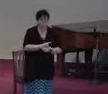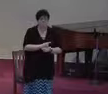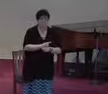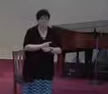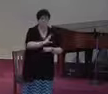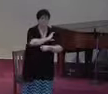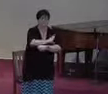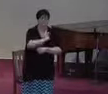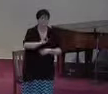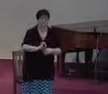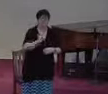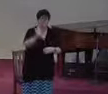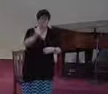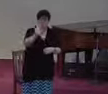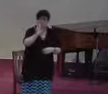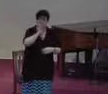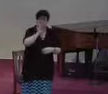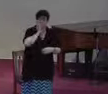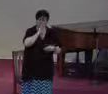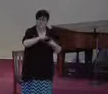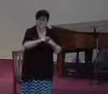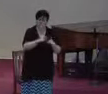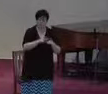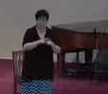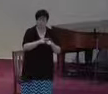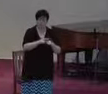The power that your spoken word